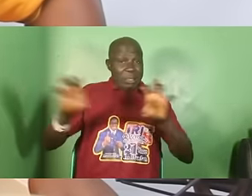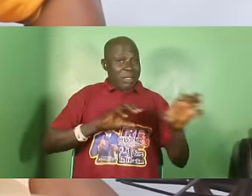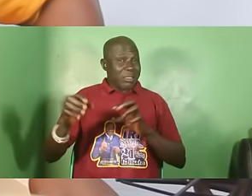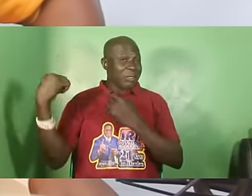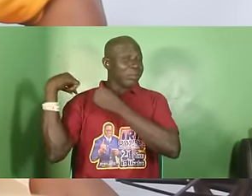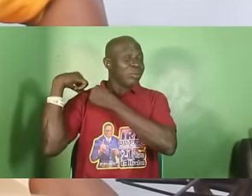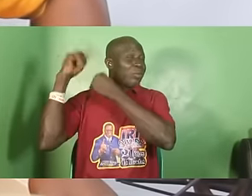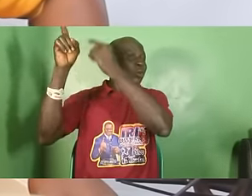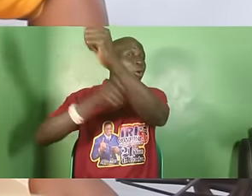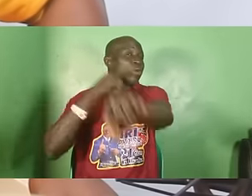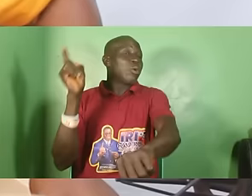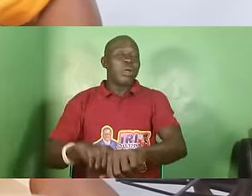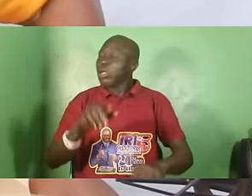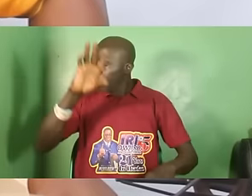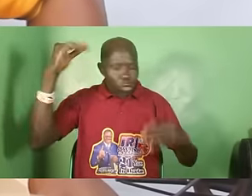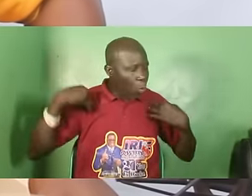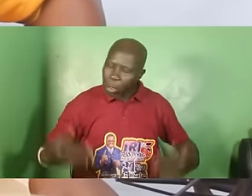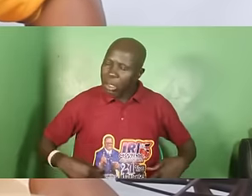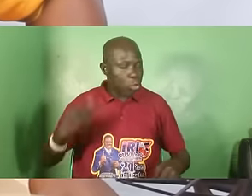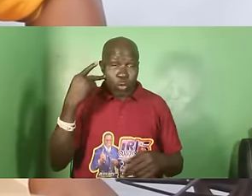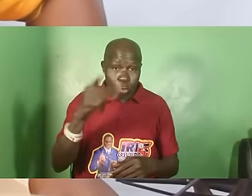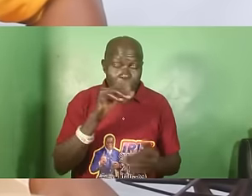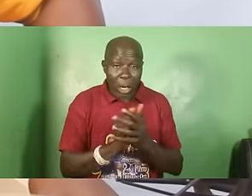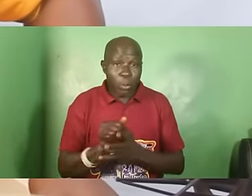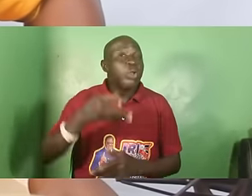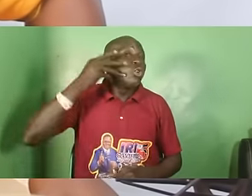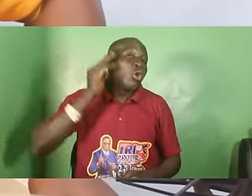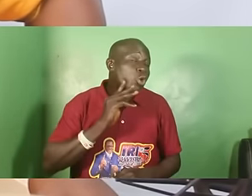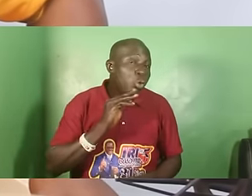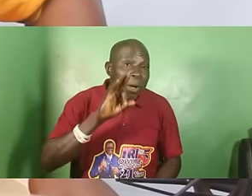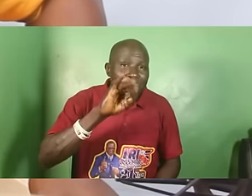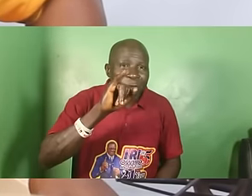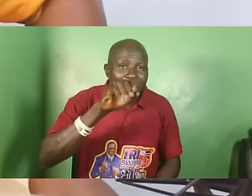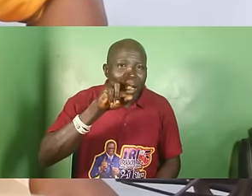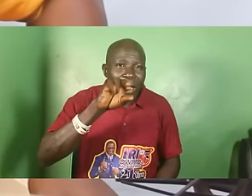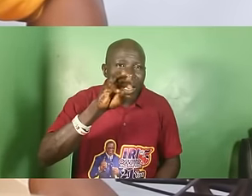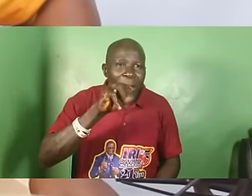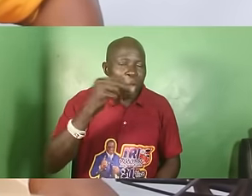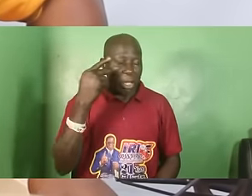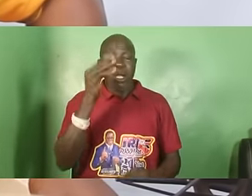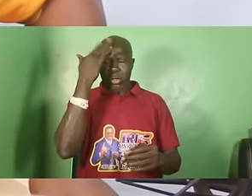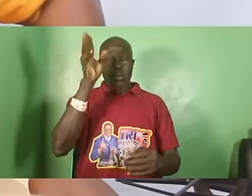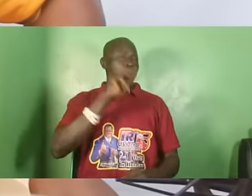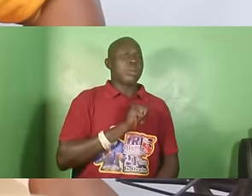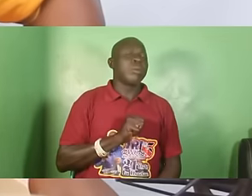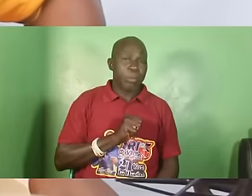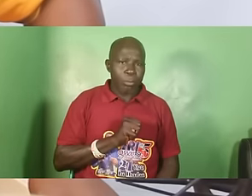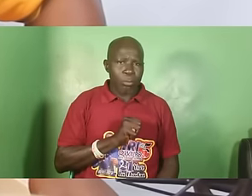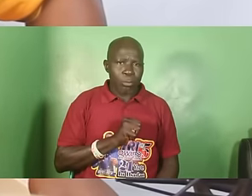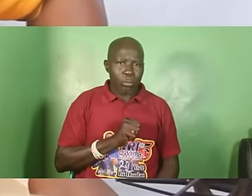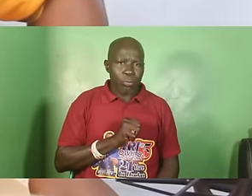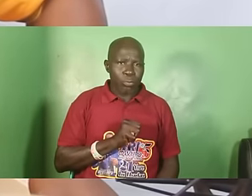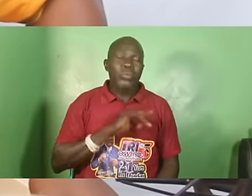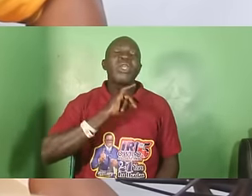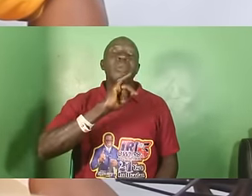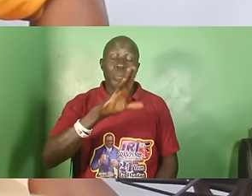artists. Ko senti ko sen to were you ba. There is no one that wash your mouth. Emi kan ti me wo da ye were won yin. Madam, I know him. O